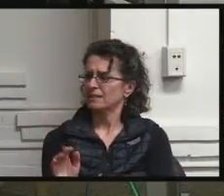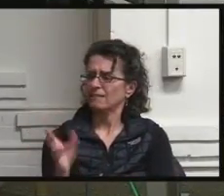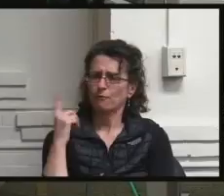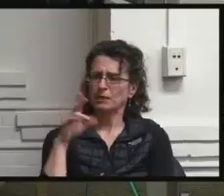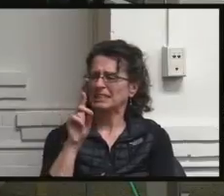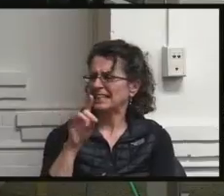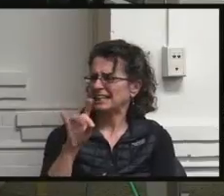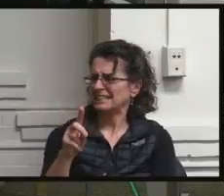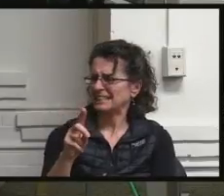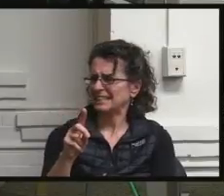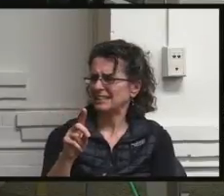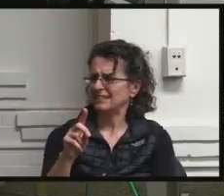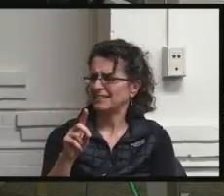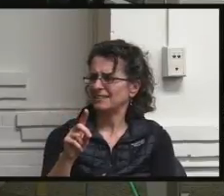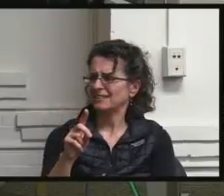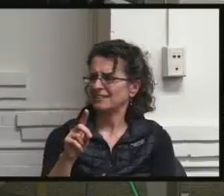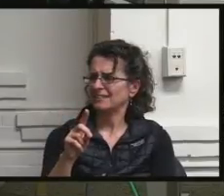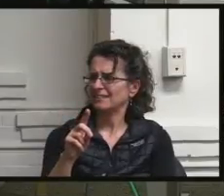So